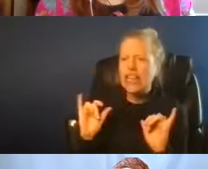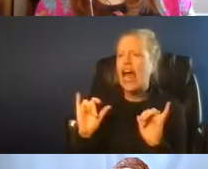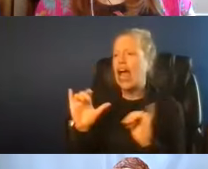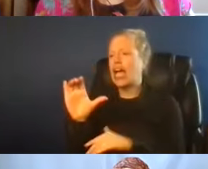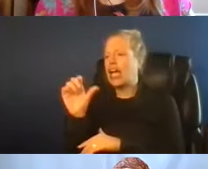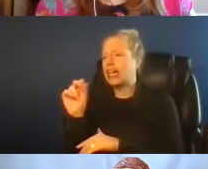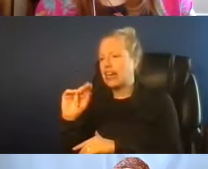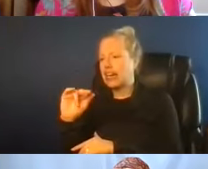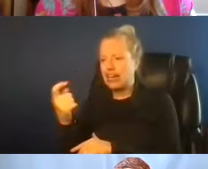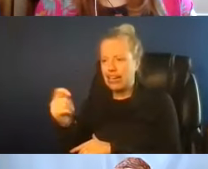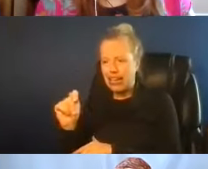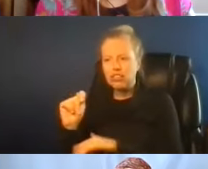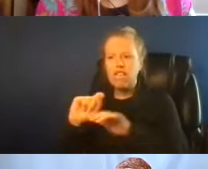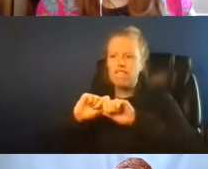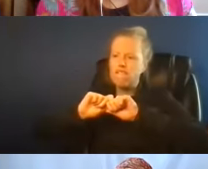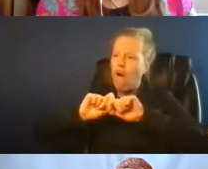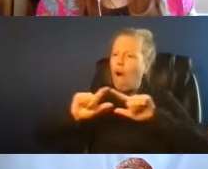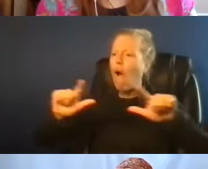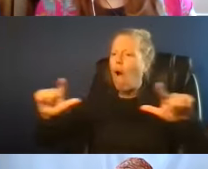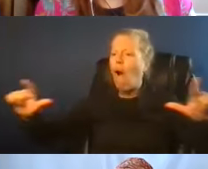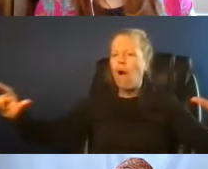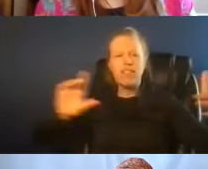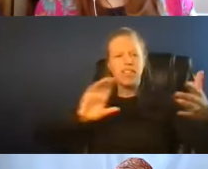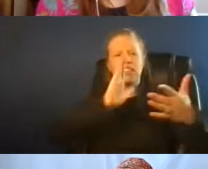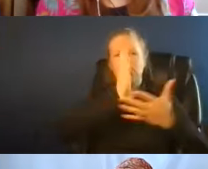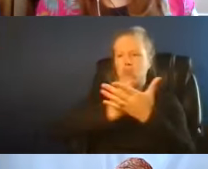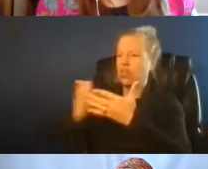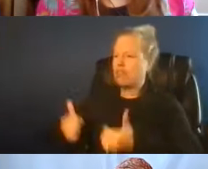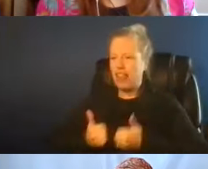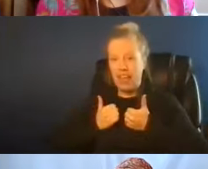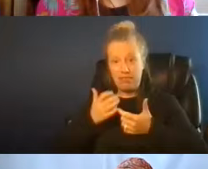of all of these different facets of our life.